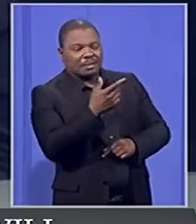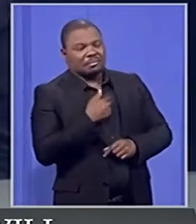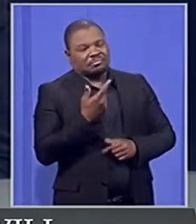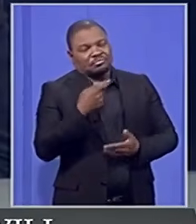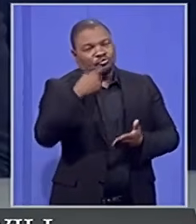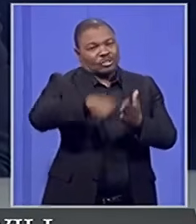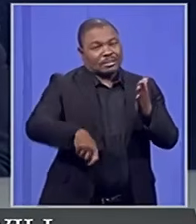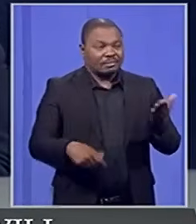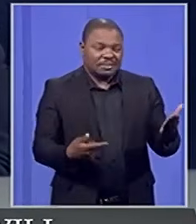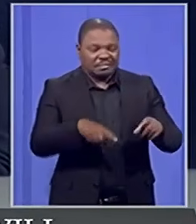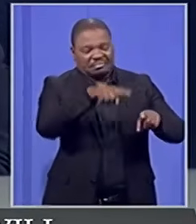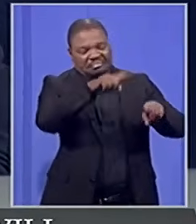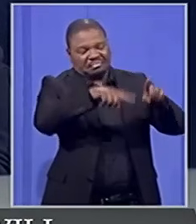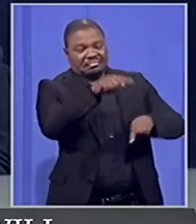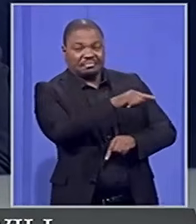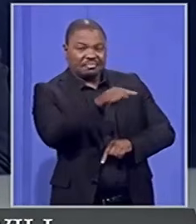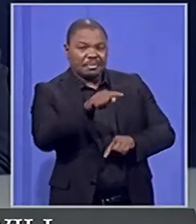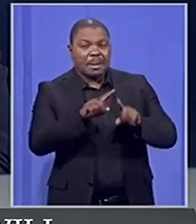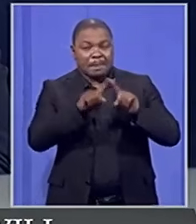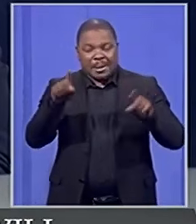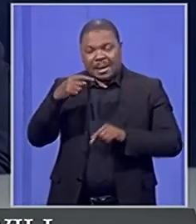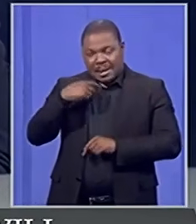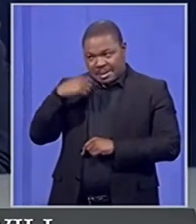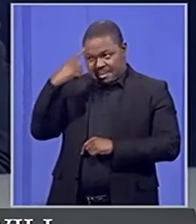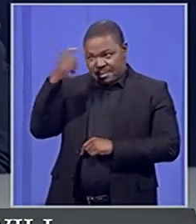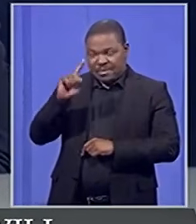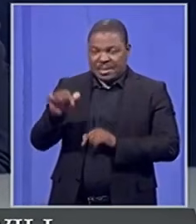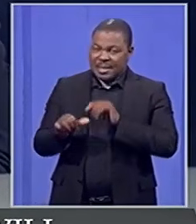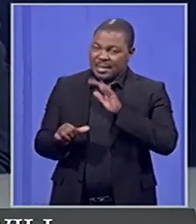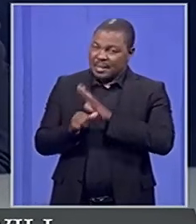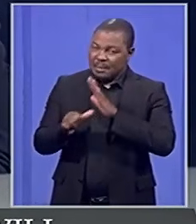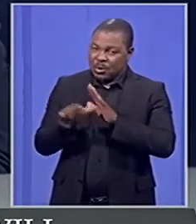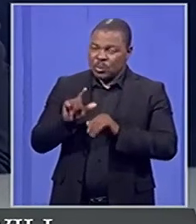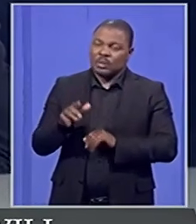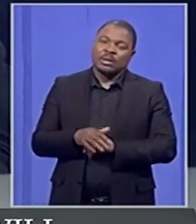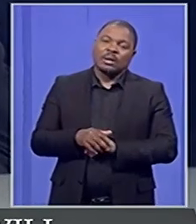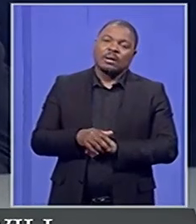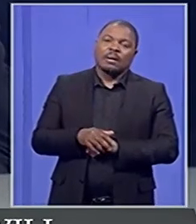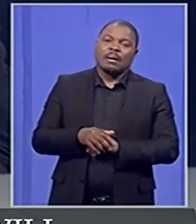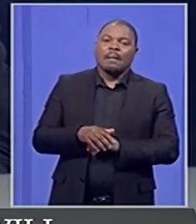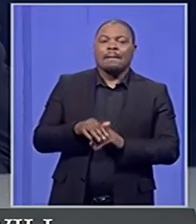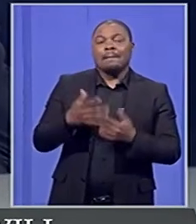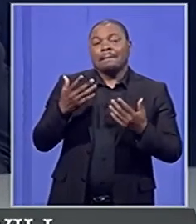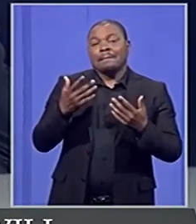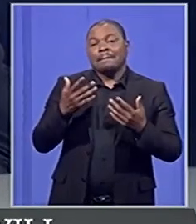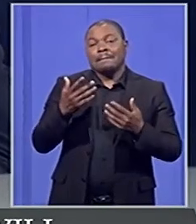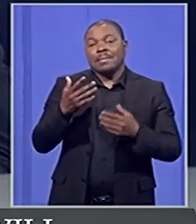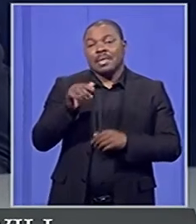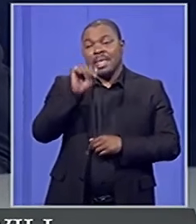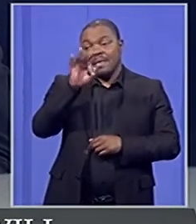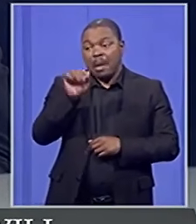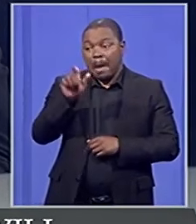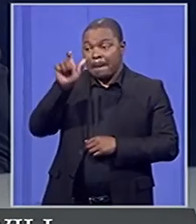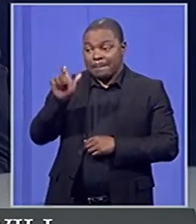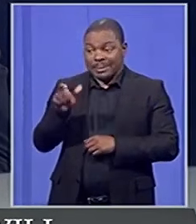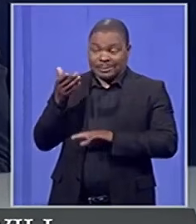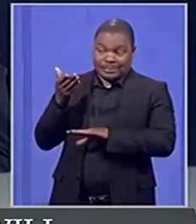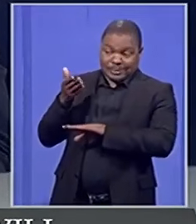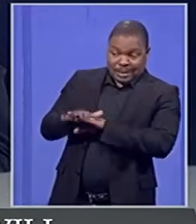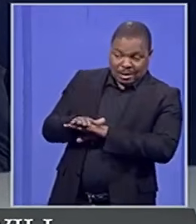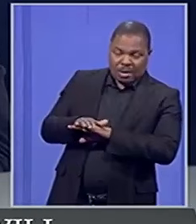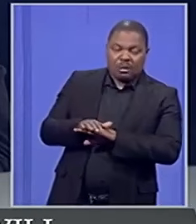di charges tse fapaneng. Mara ke nana taba bohlokwa ko hore di ho patalwa haholo ha se motho a hlokahetse